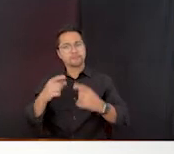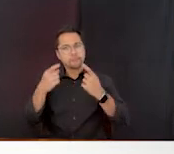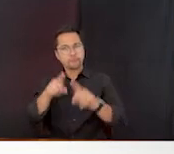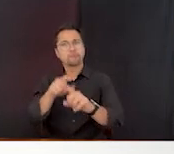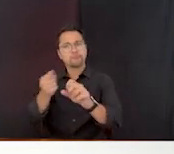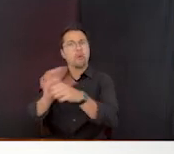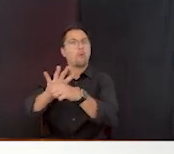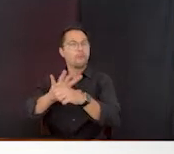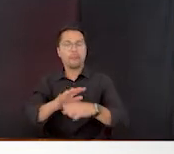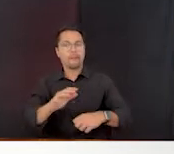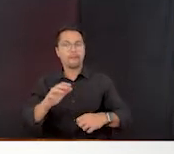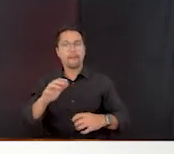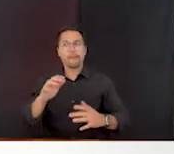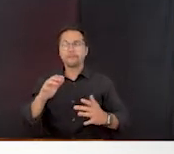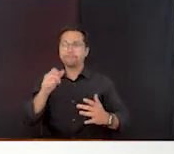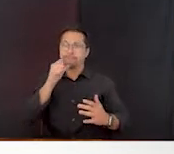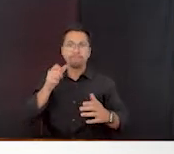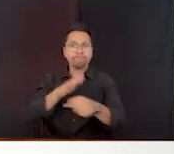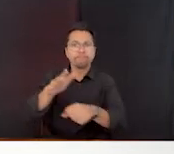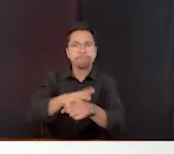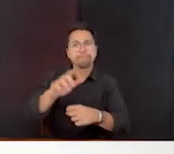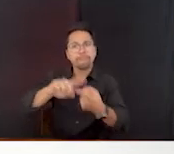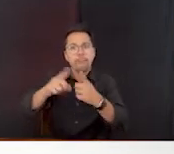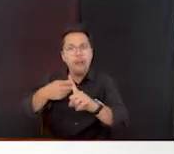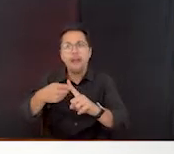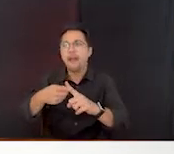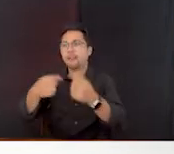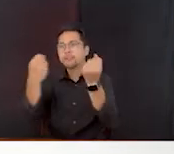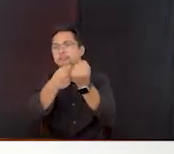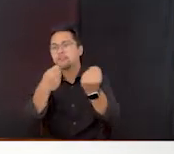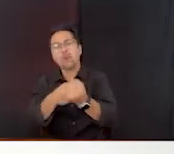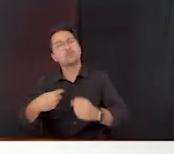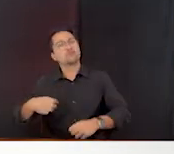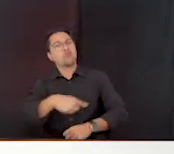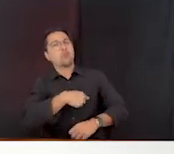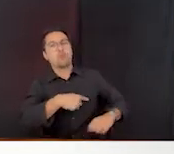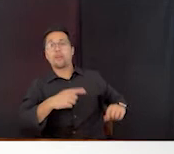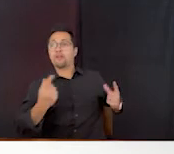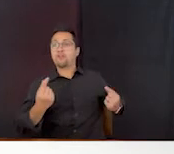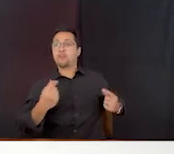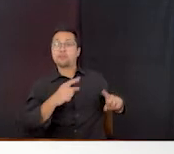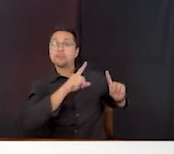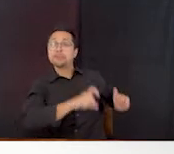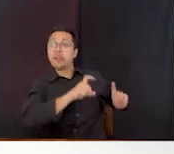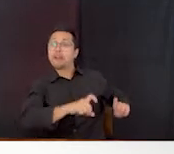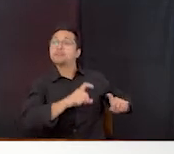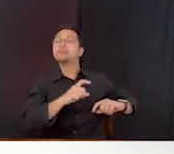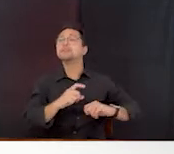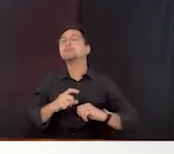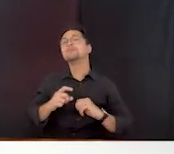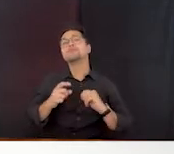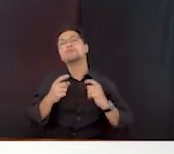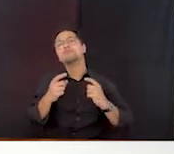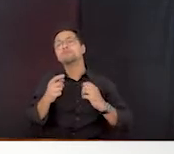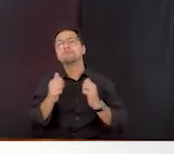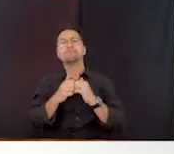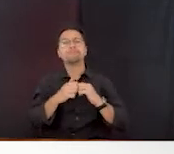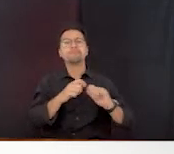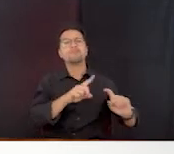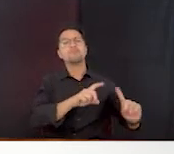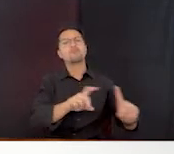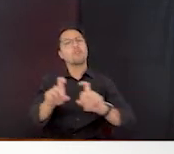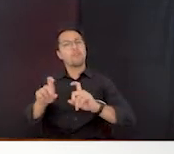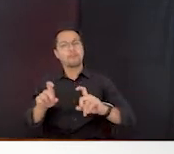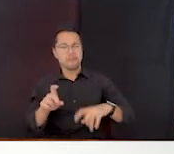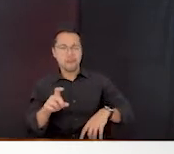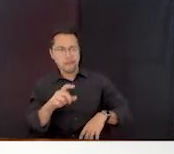well-being. And so this perspective is saying that on the whole, they had fewer quality relationships to draw